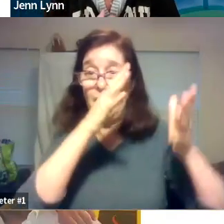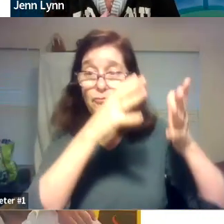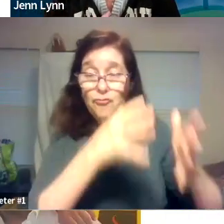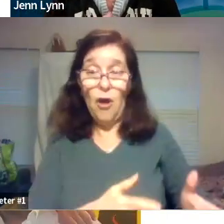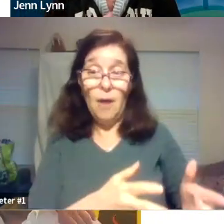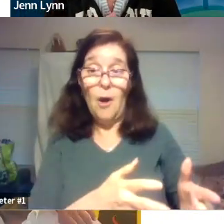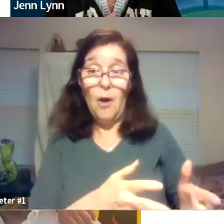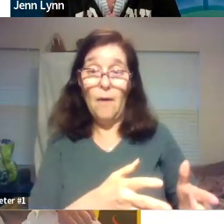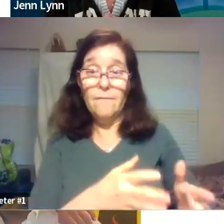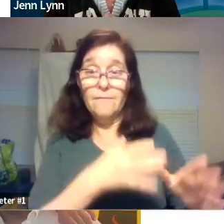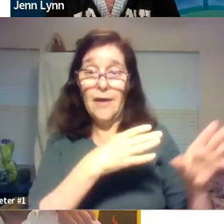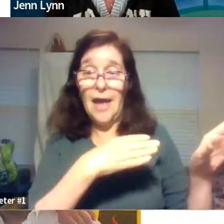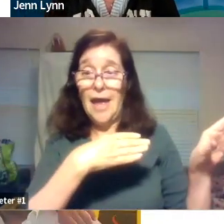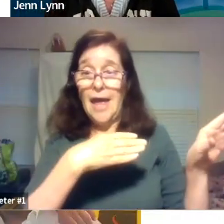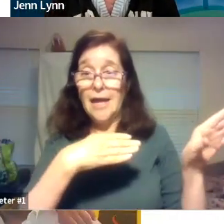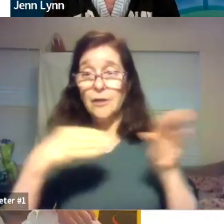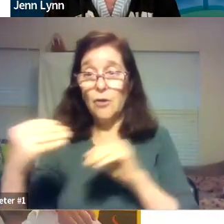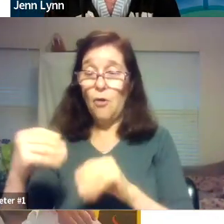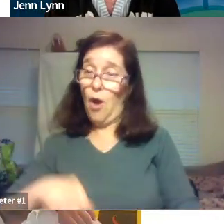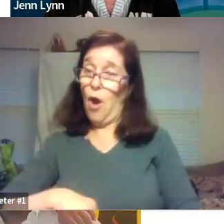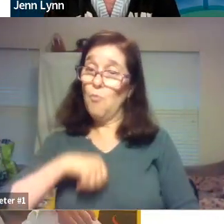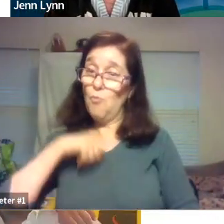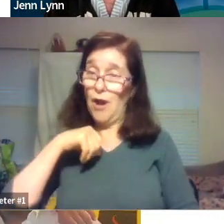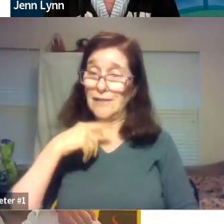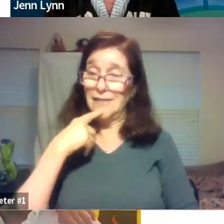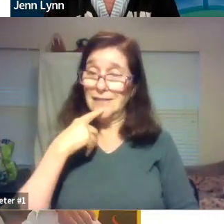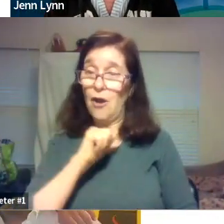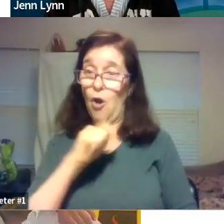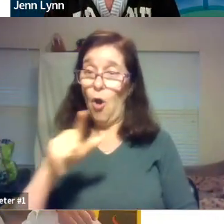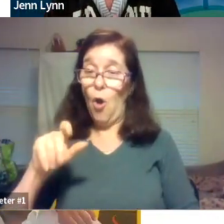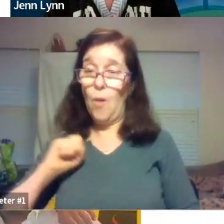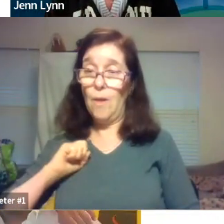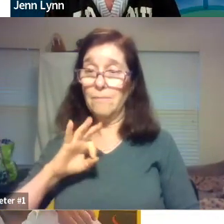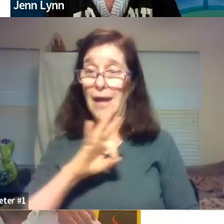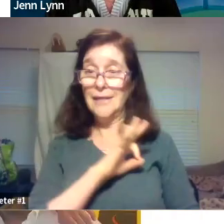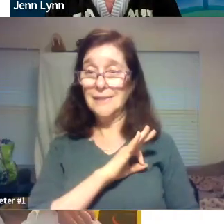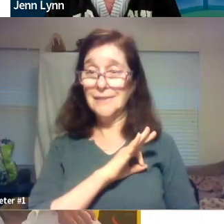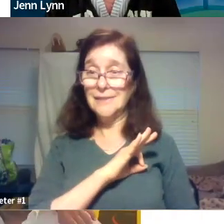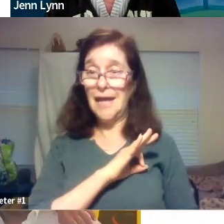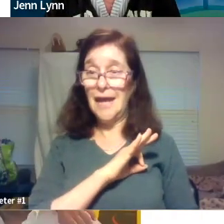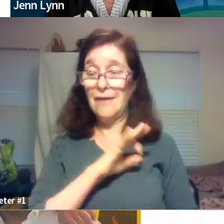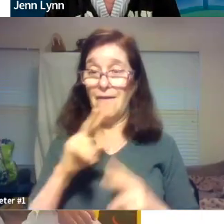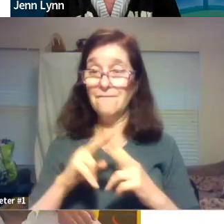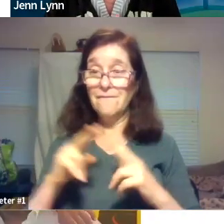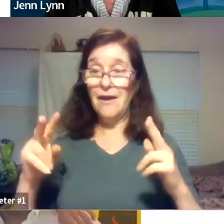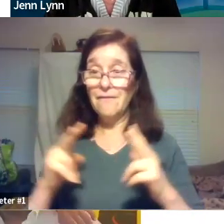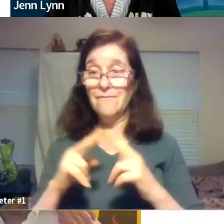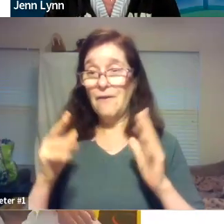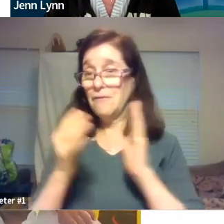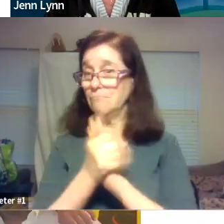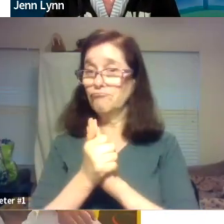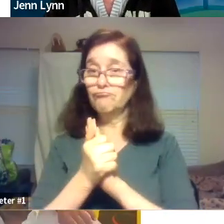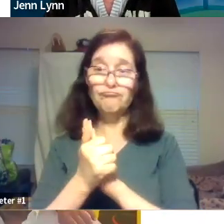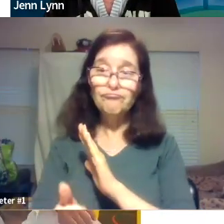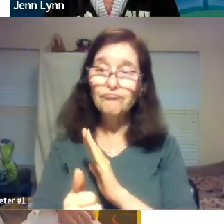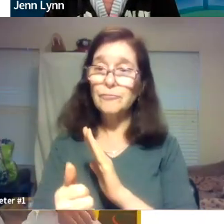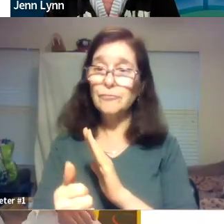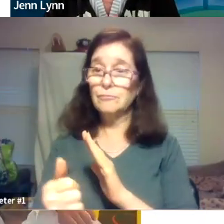go. I'm very proud to say that all of my staff members are very, very excellent